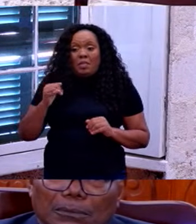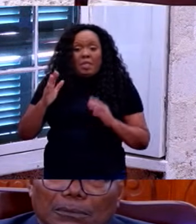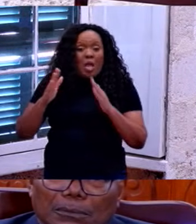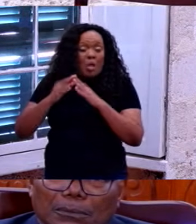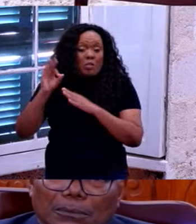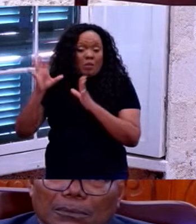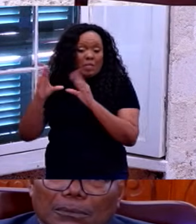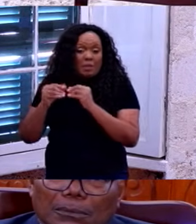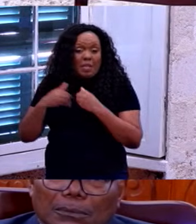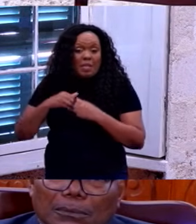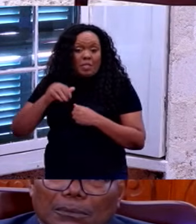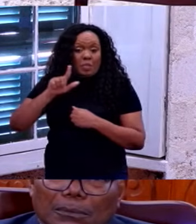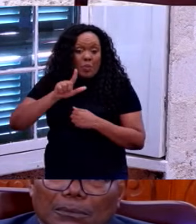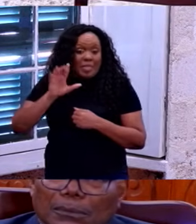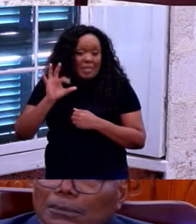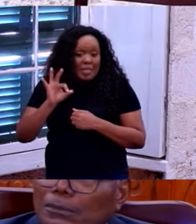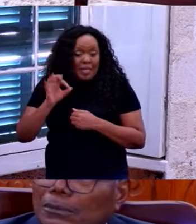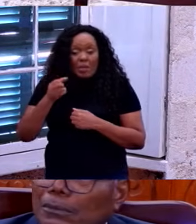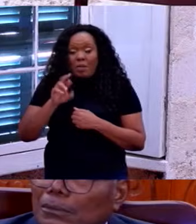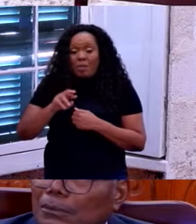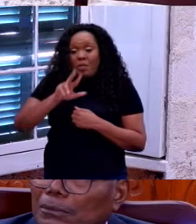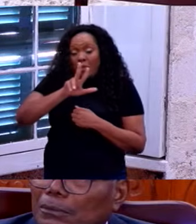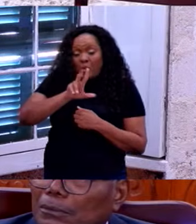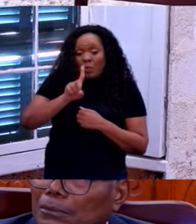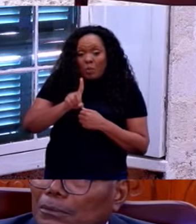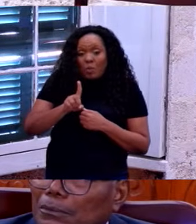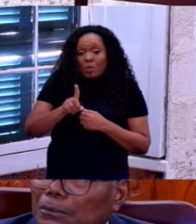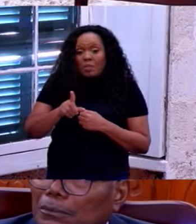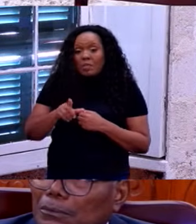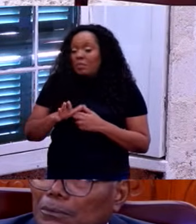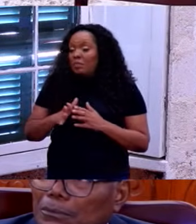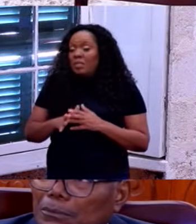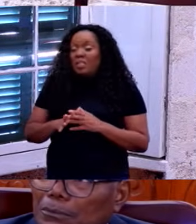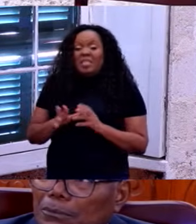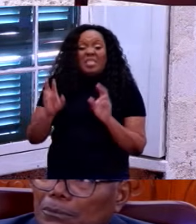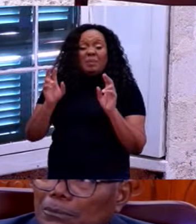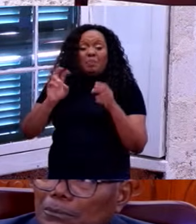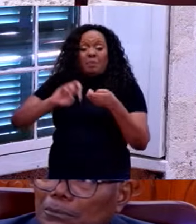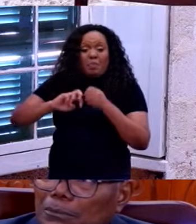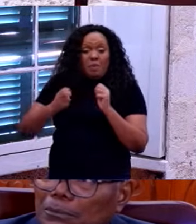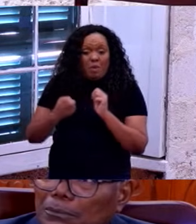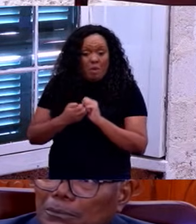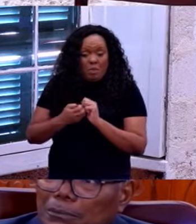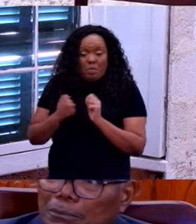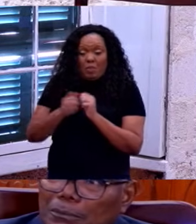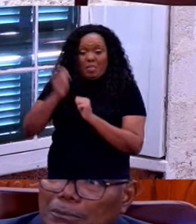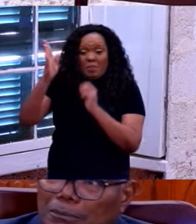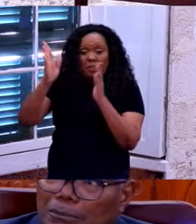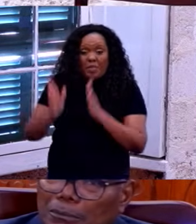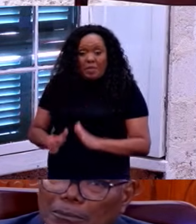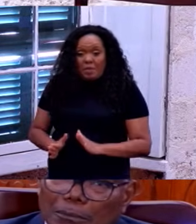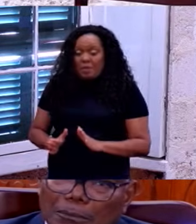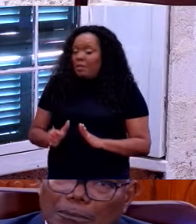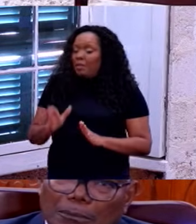have had the issue of having a speaker who would have to have a casting vote. And it is not too late